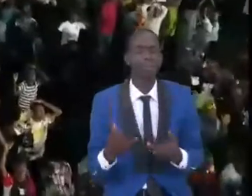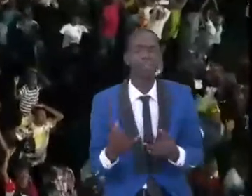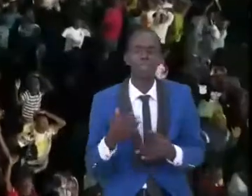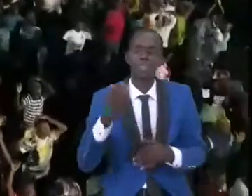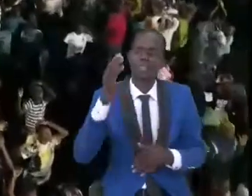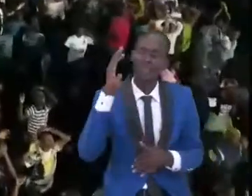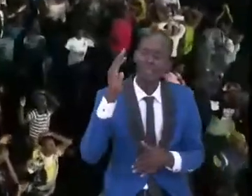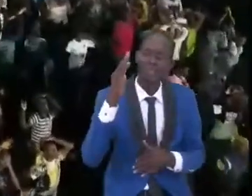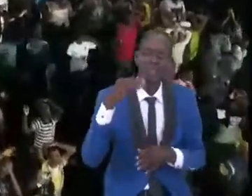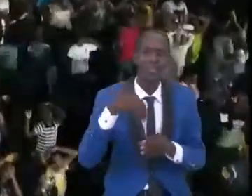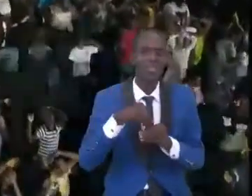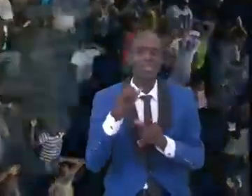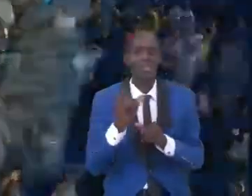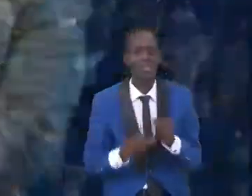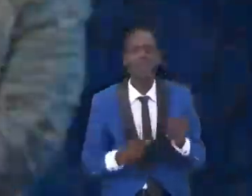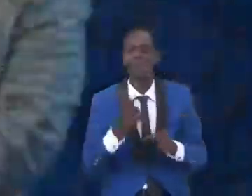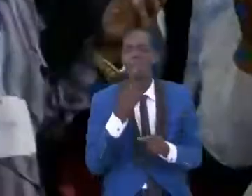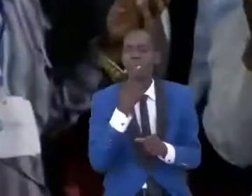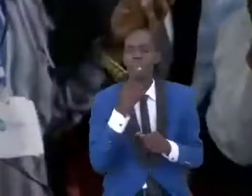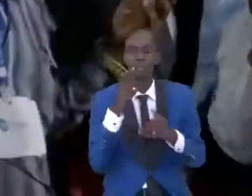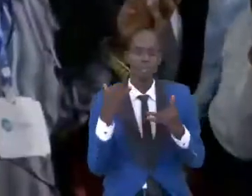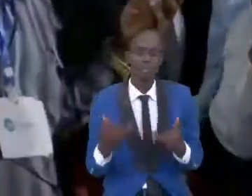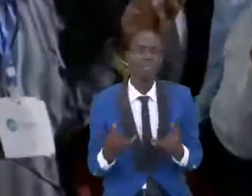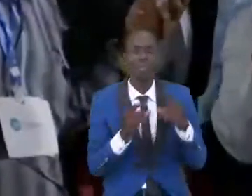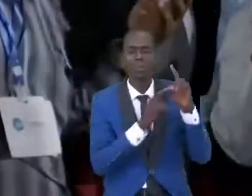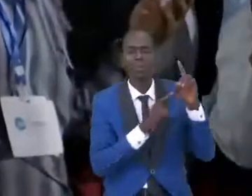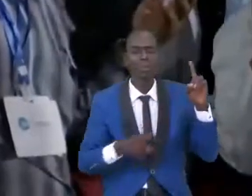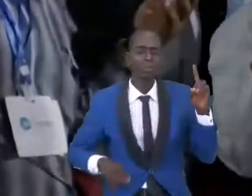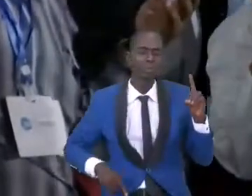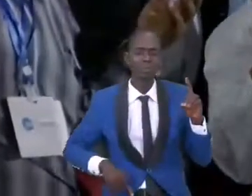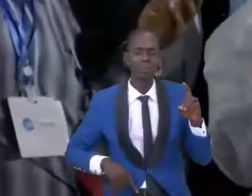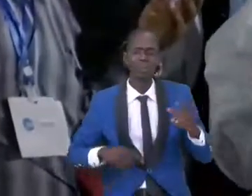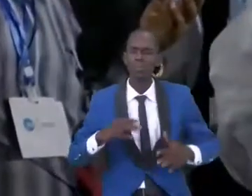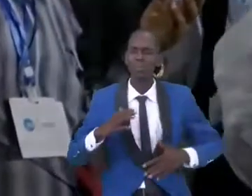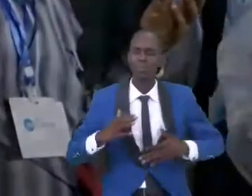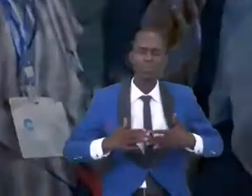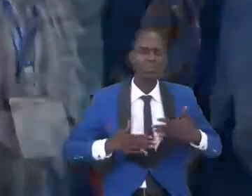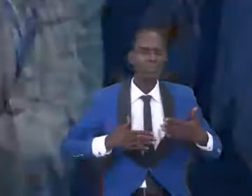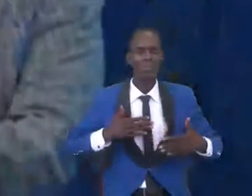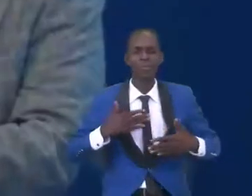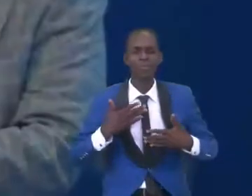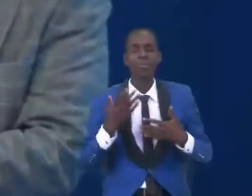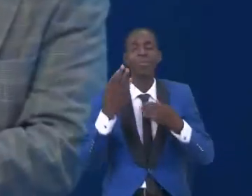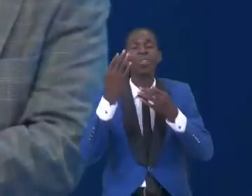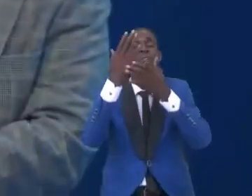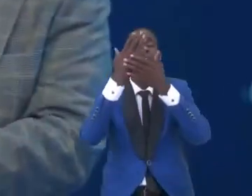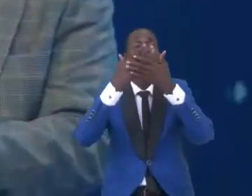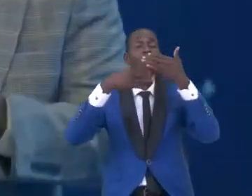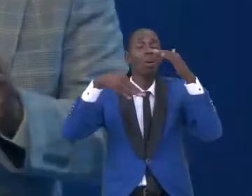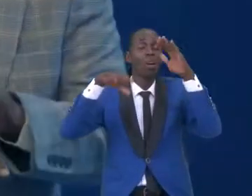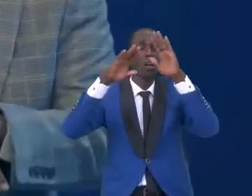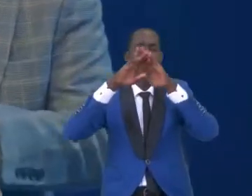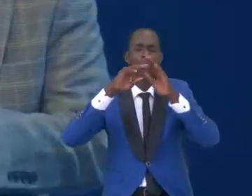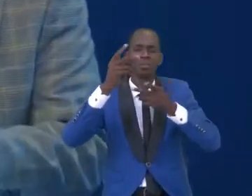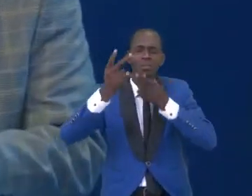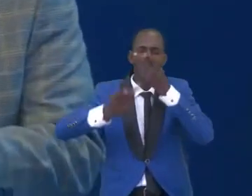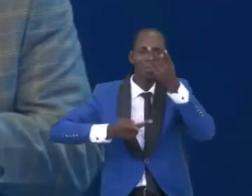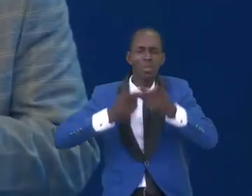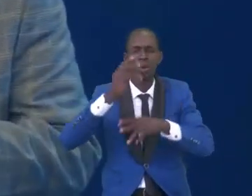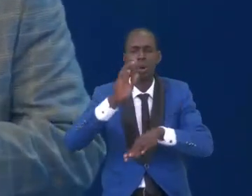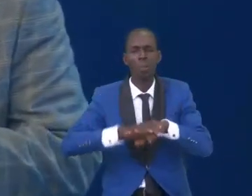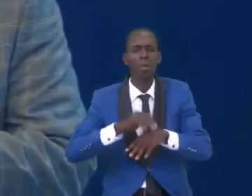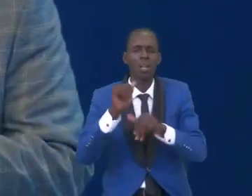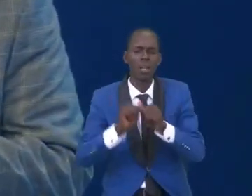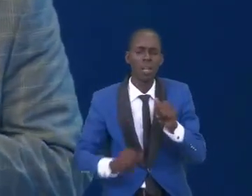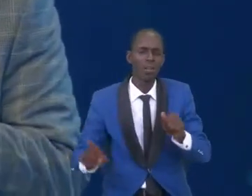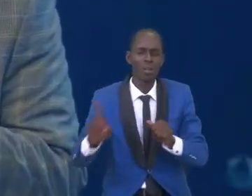Testimony in every mouth. Joy of heaven's visitation on every life